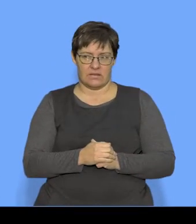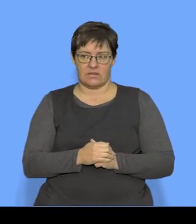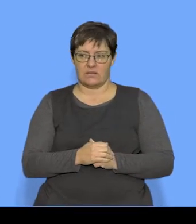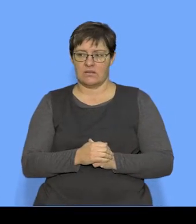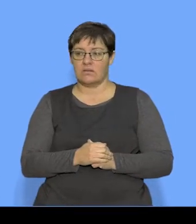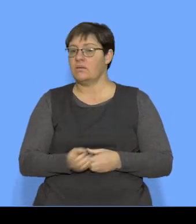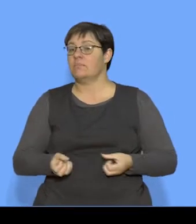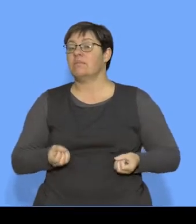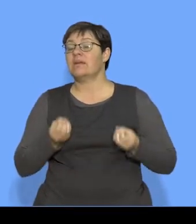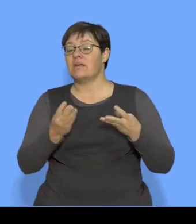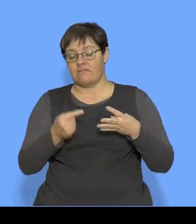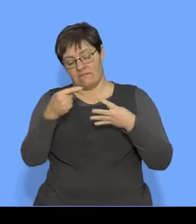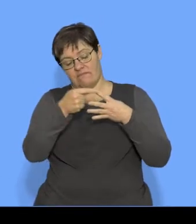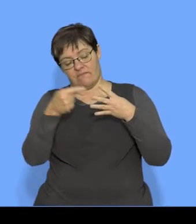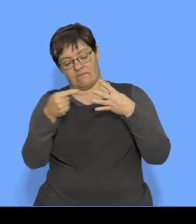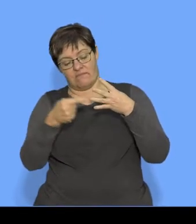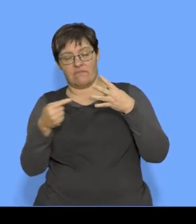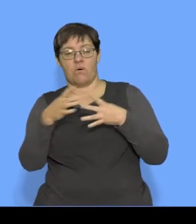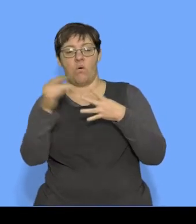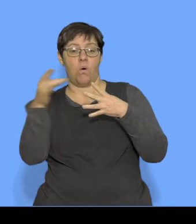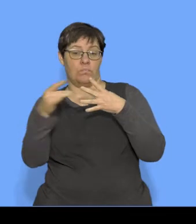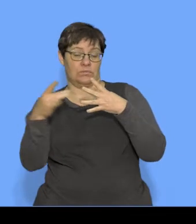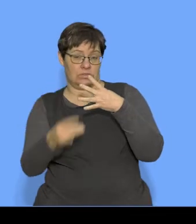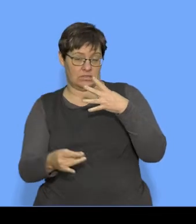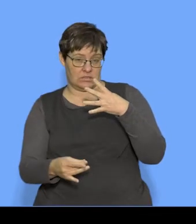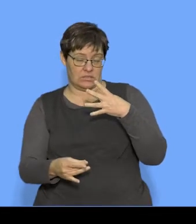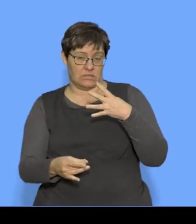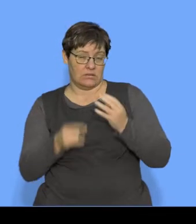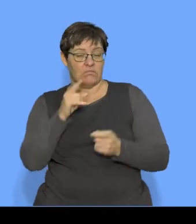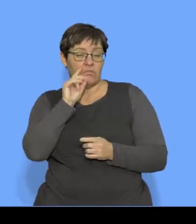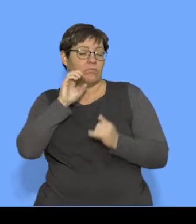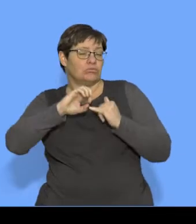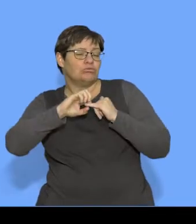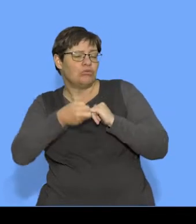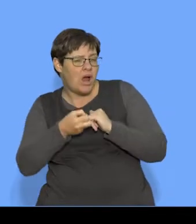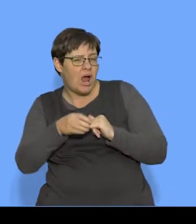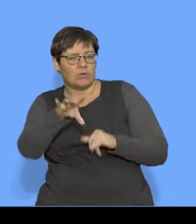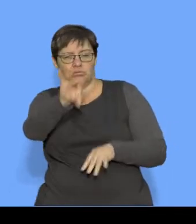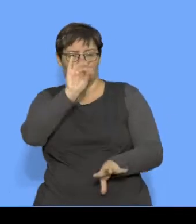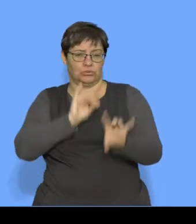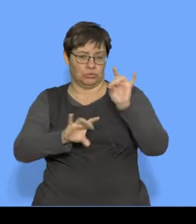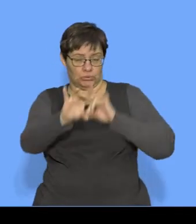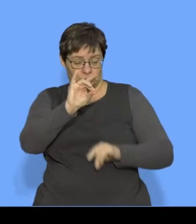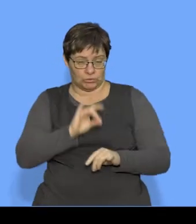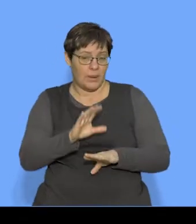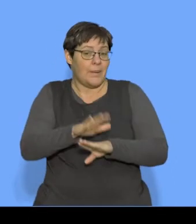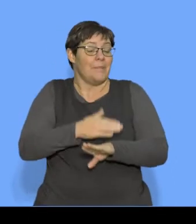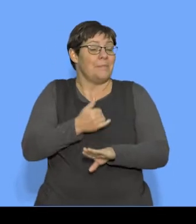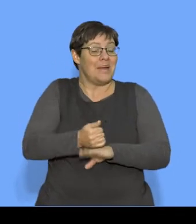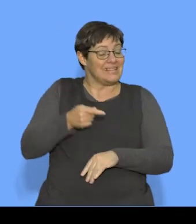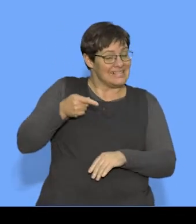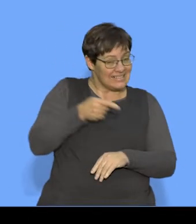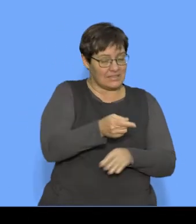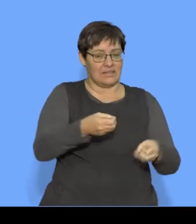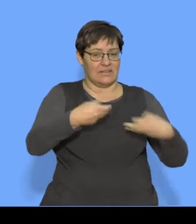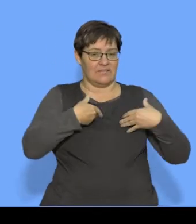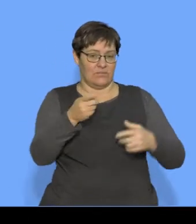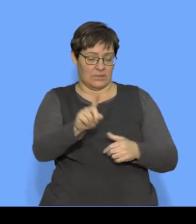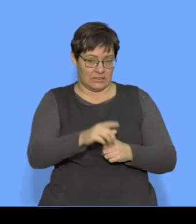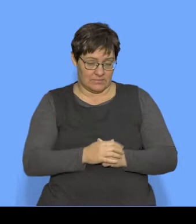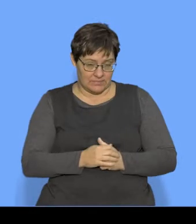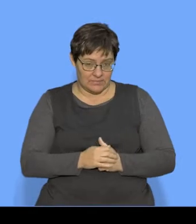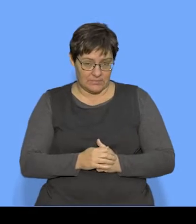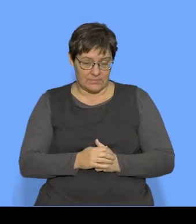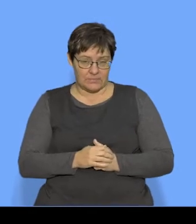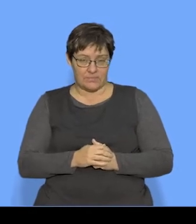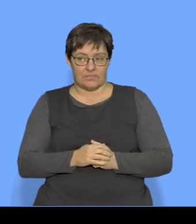I'm going to give you a few options that you are going to try and choose from based on what you are given,